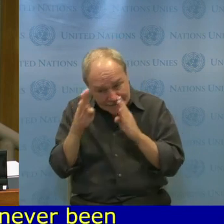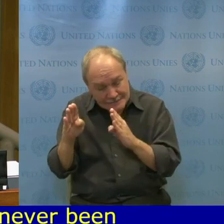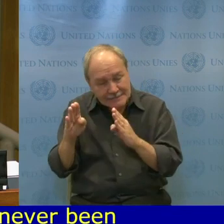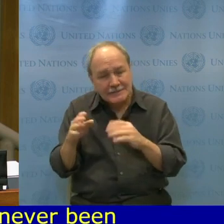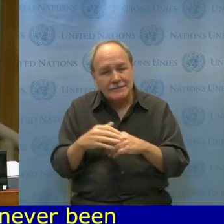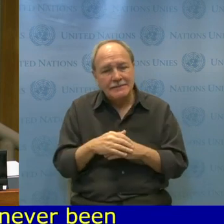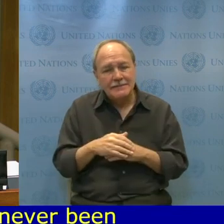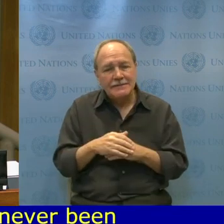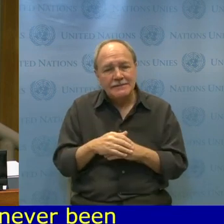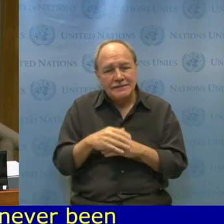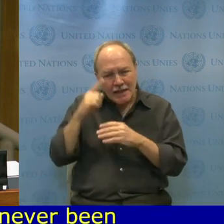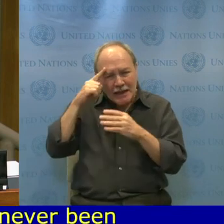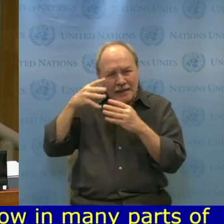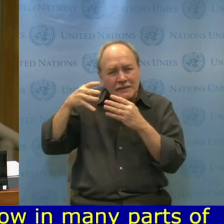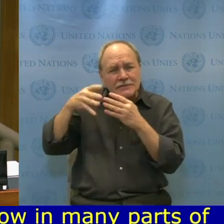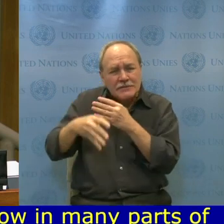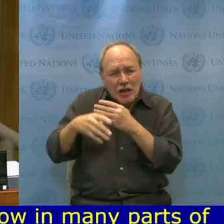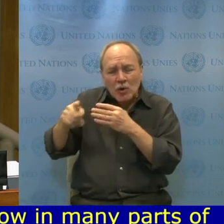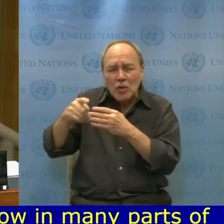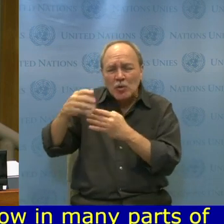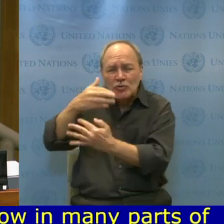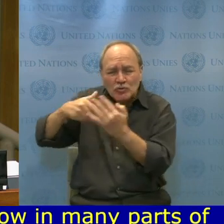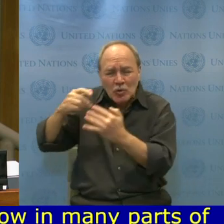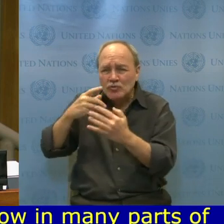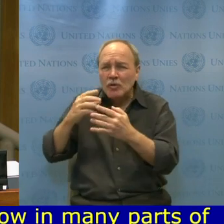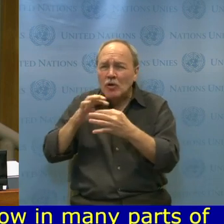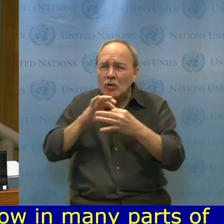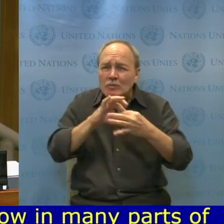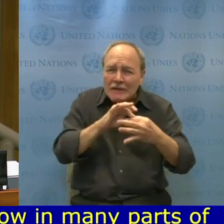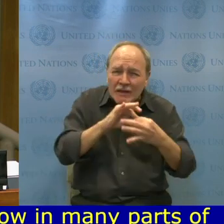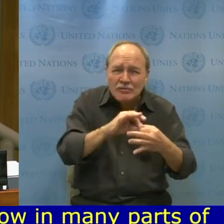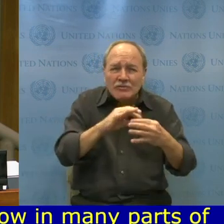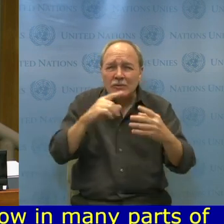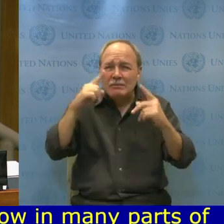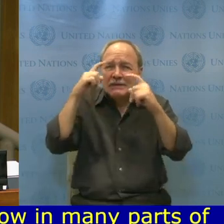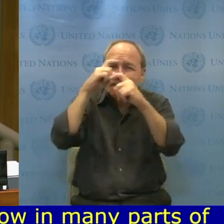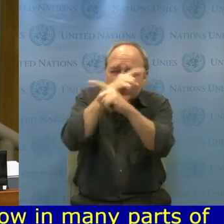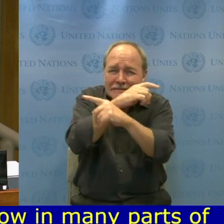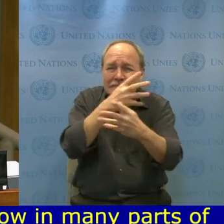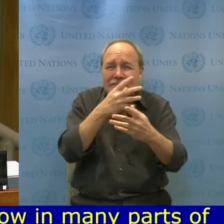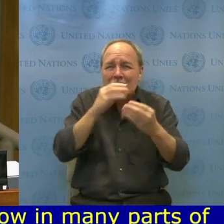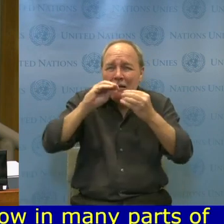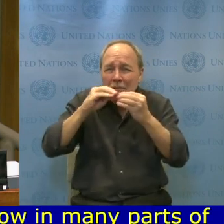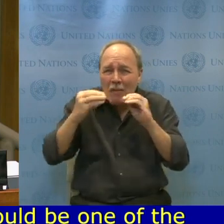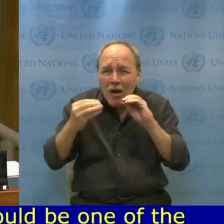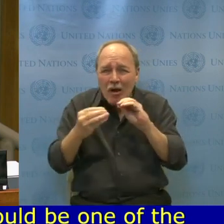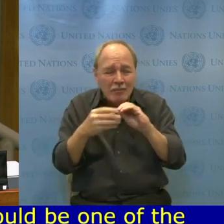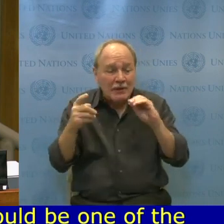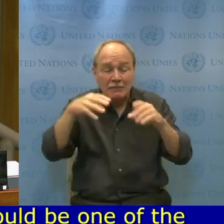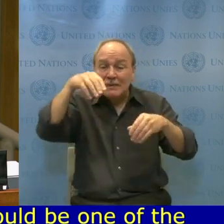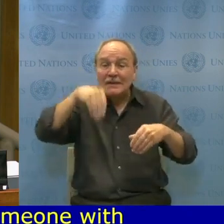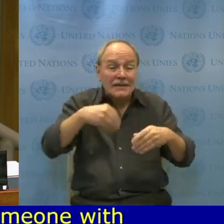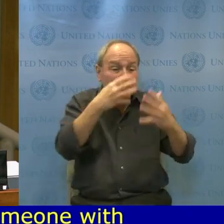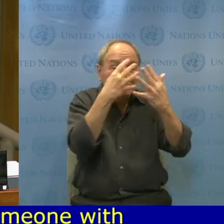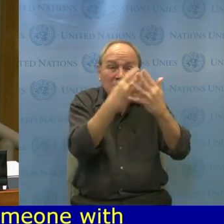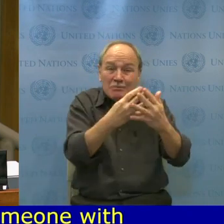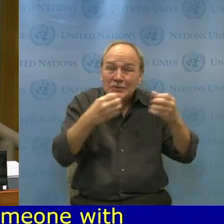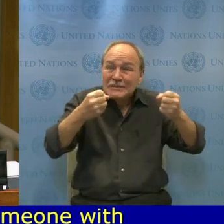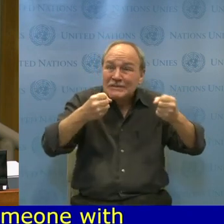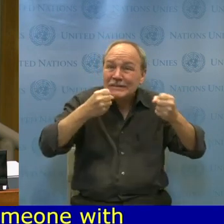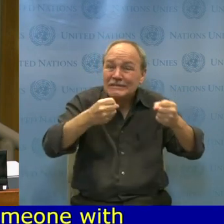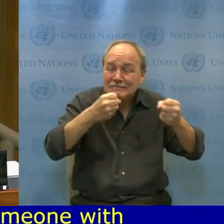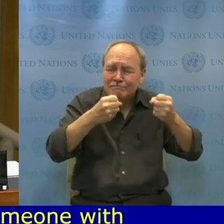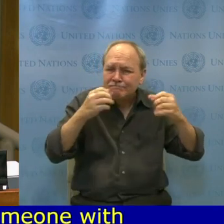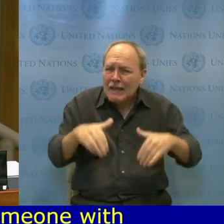persons with psychosocial disability in prison. As for person with sexual disability in general,